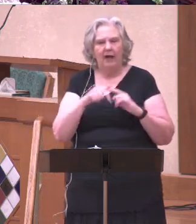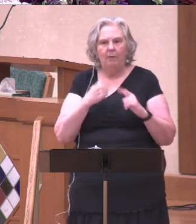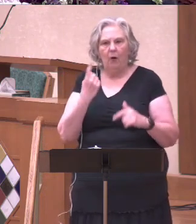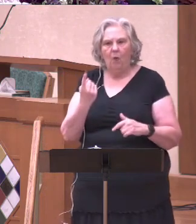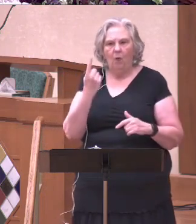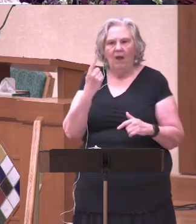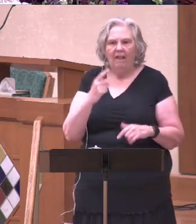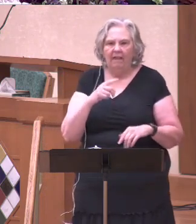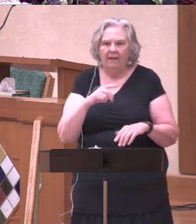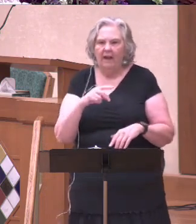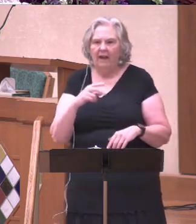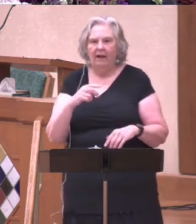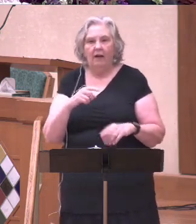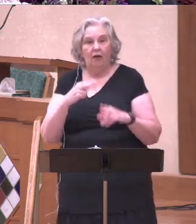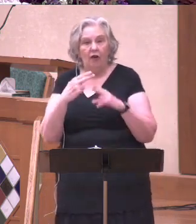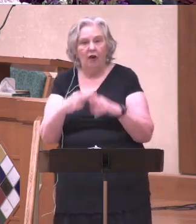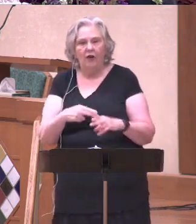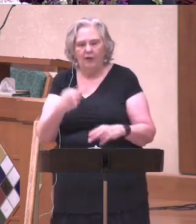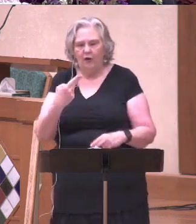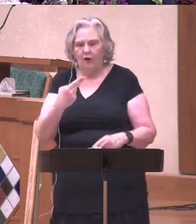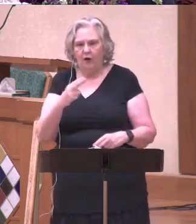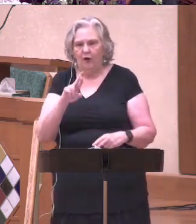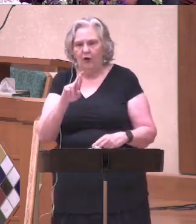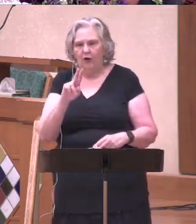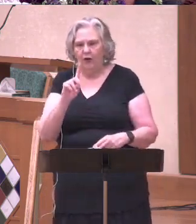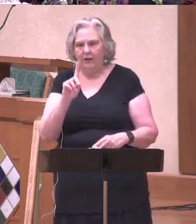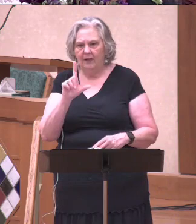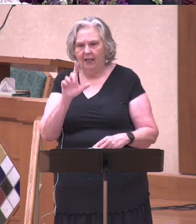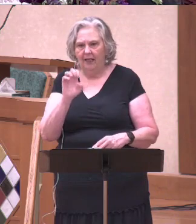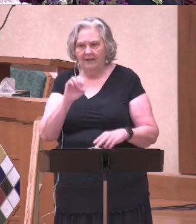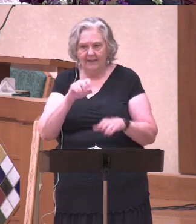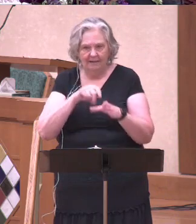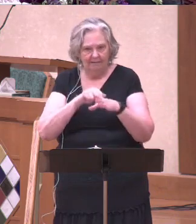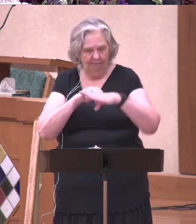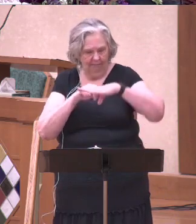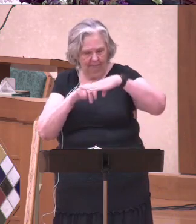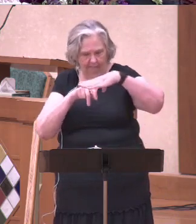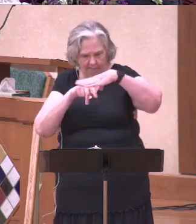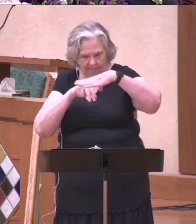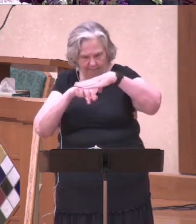is the hurdles. Are any of you hurdlers? Oh.